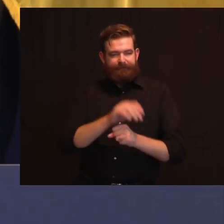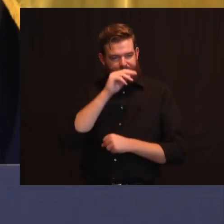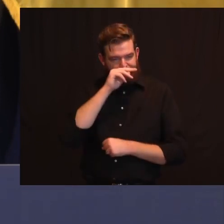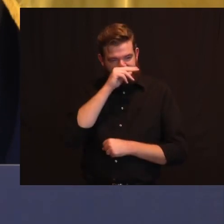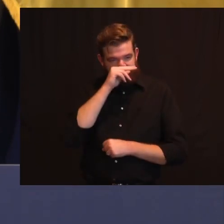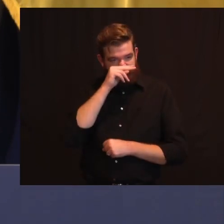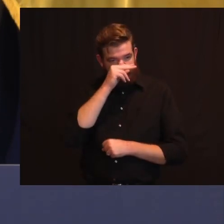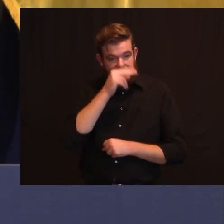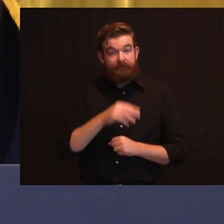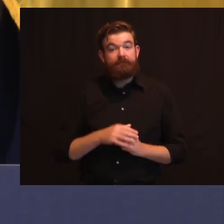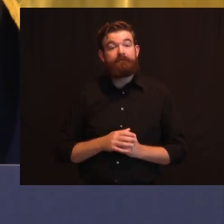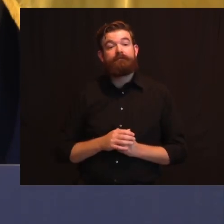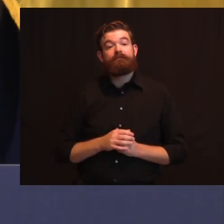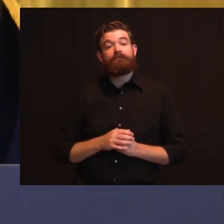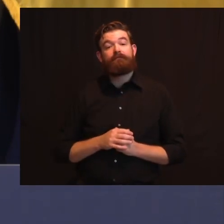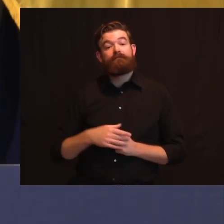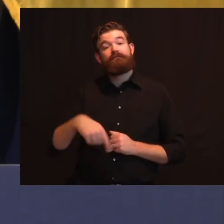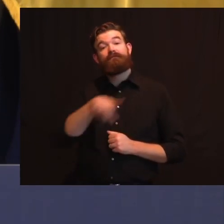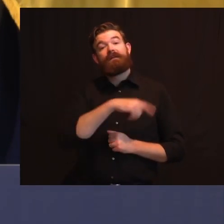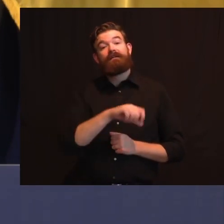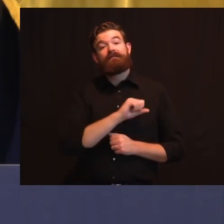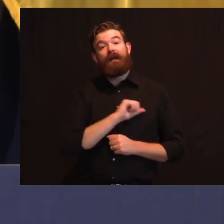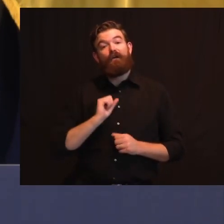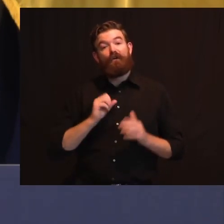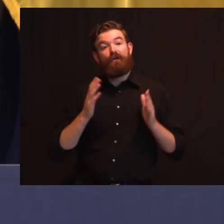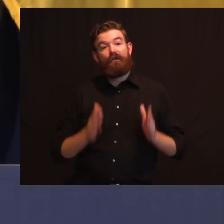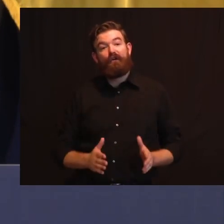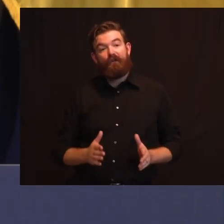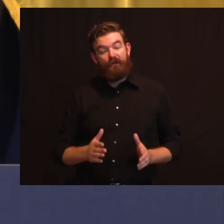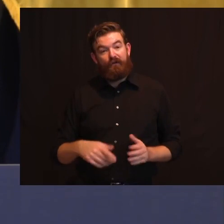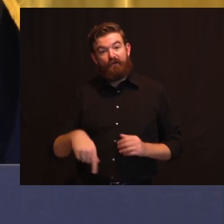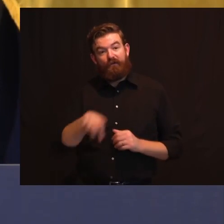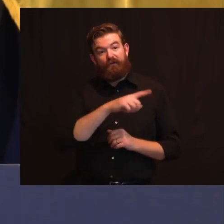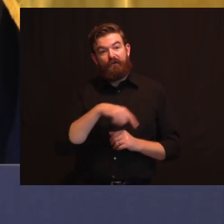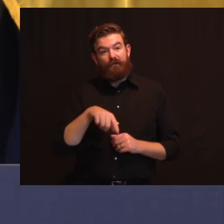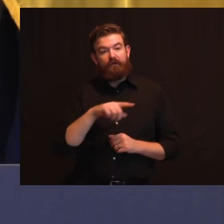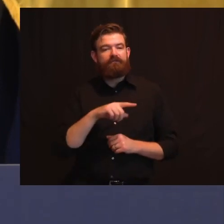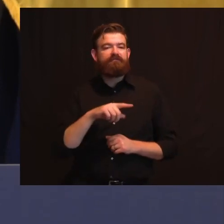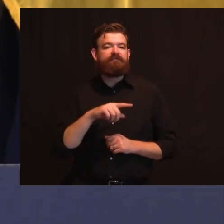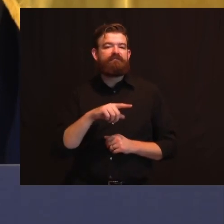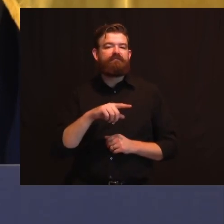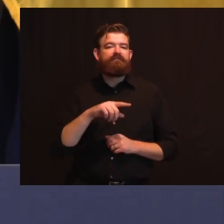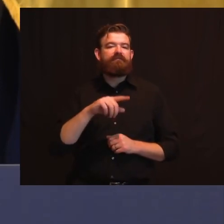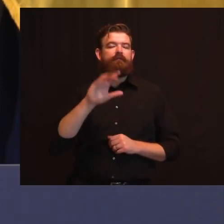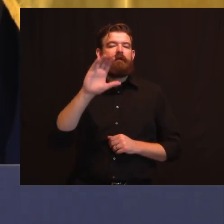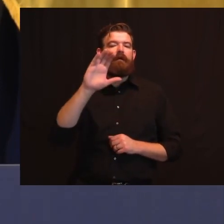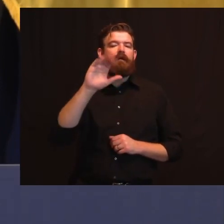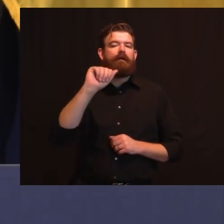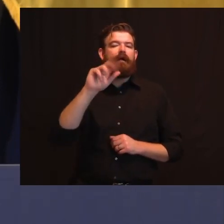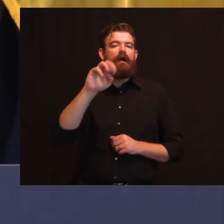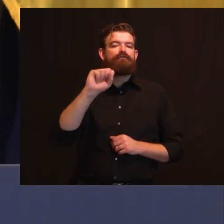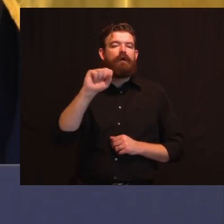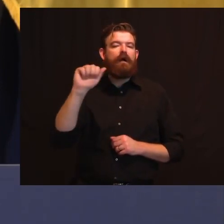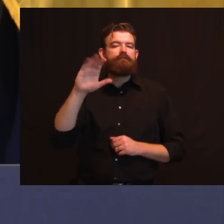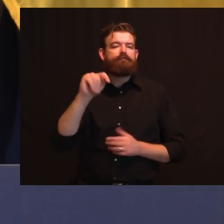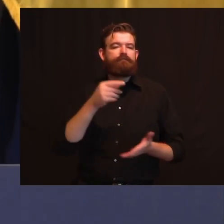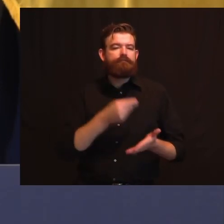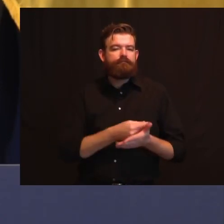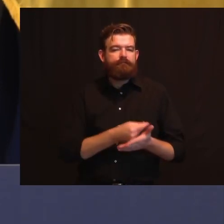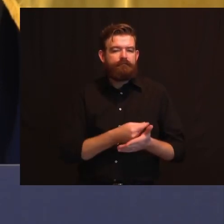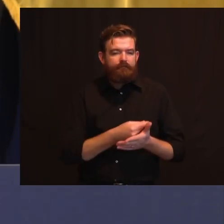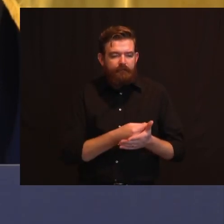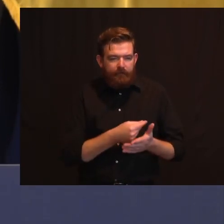look at per capita CARES money to schools per kid to reopen explicitly for that and compare